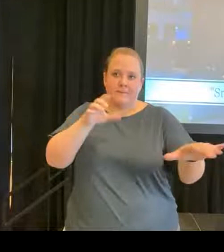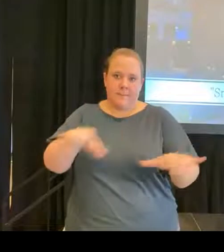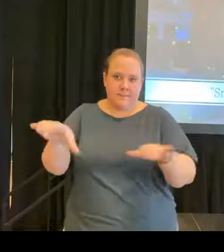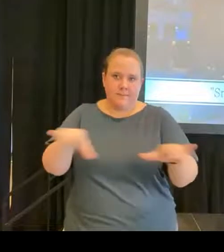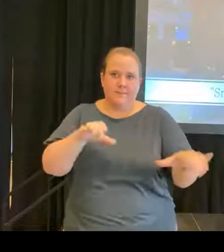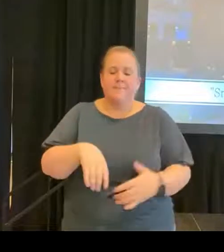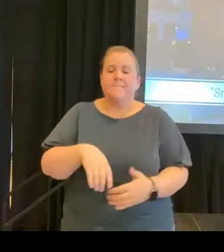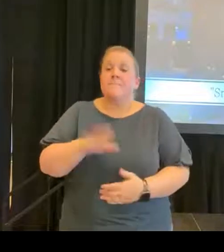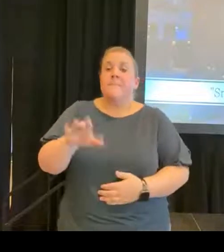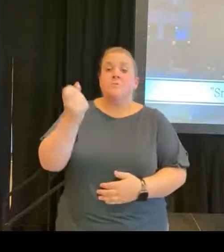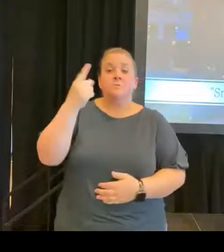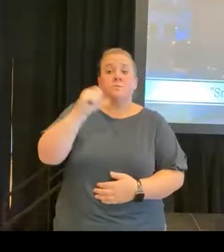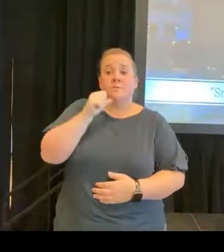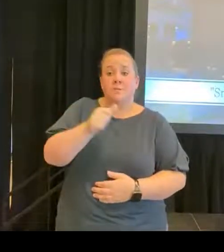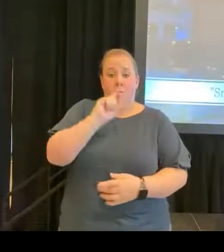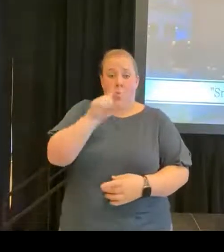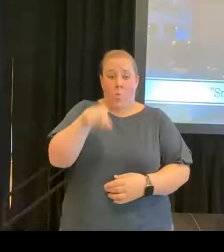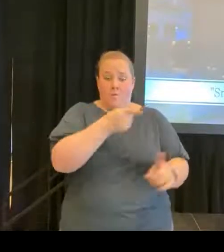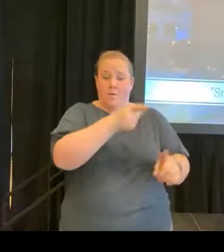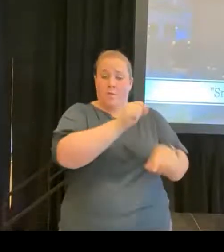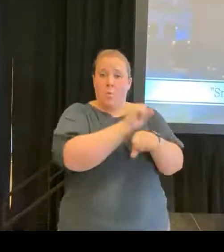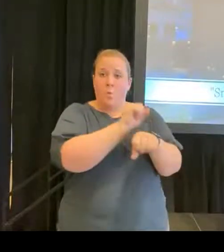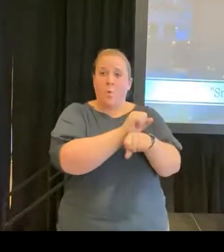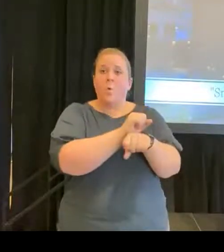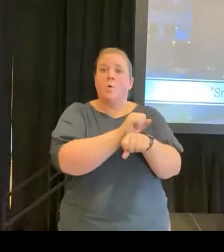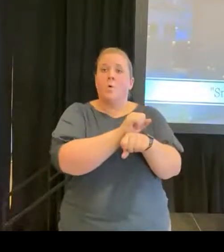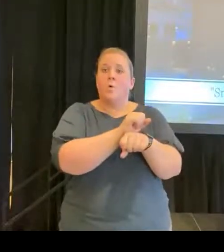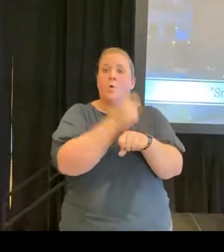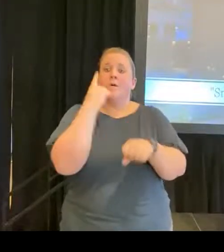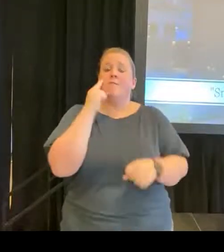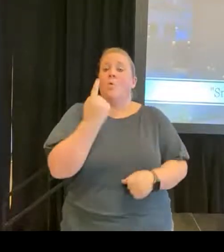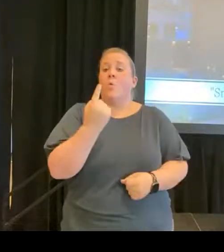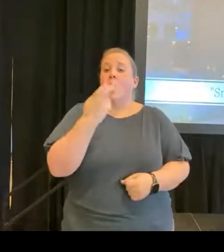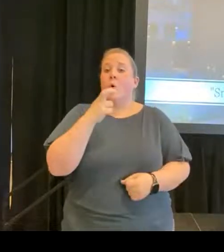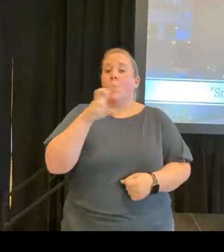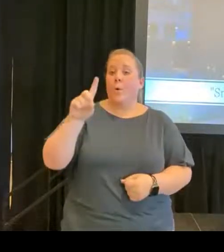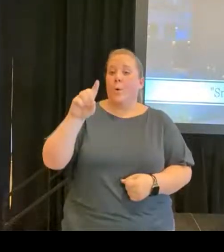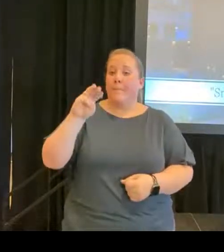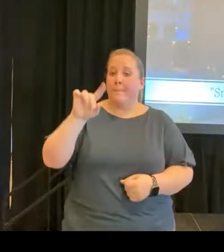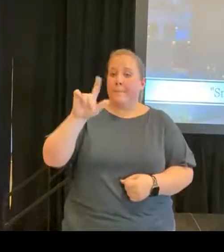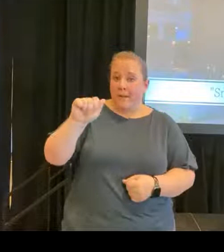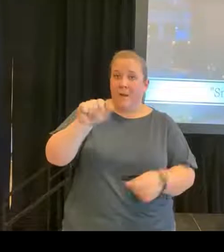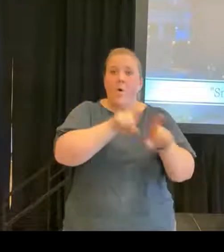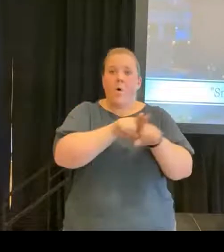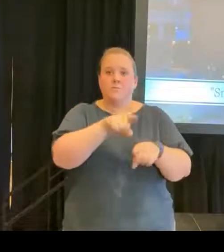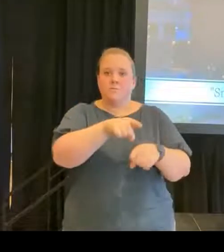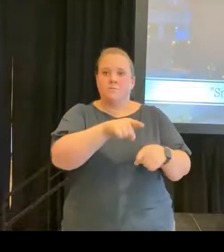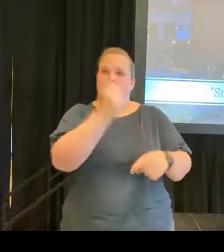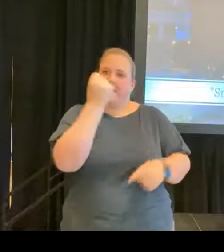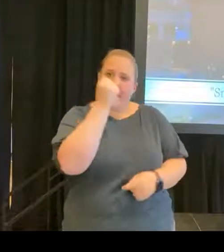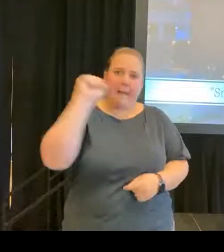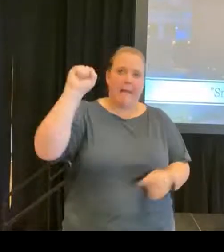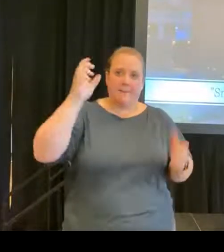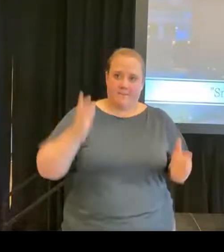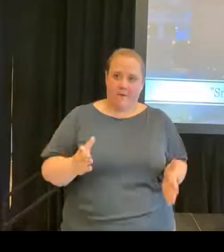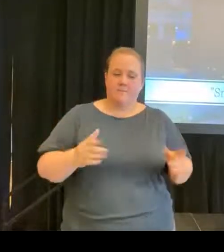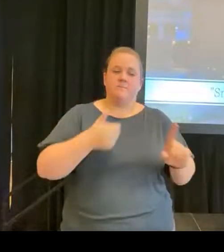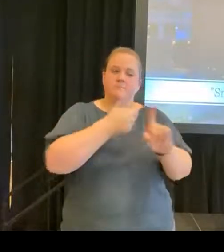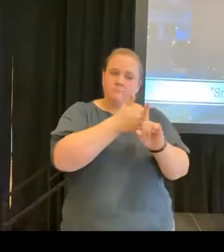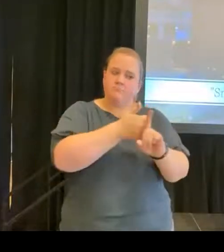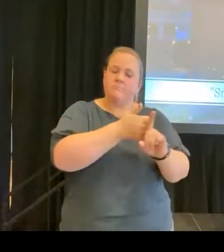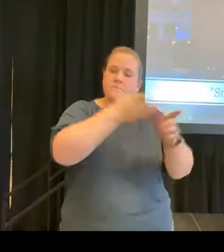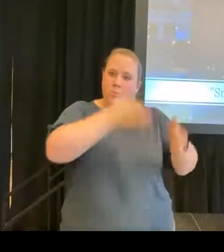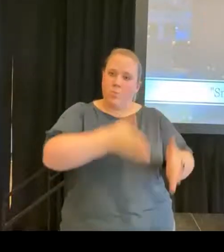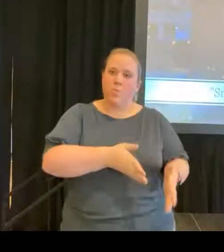activity. Not only does she work for One Hood Media, but she is also an activist. She is one of